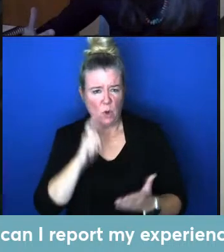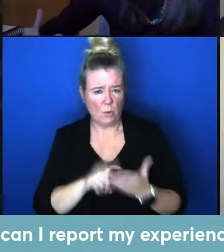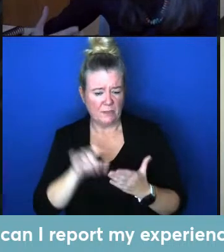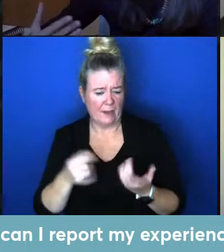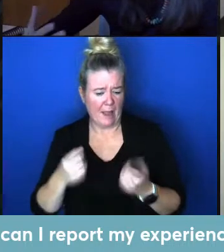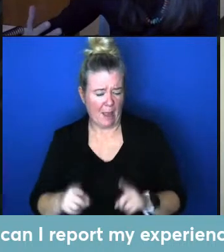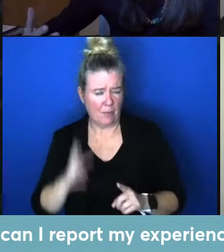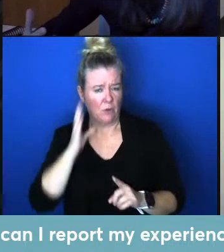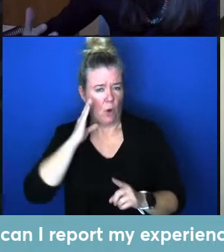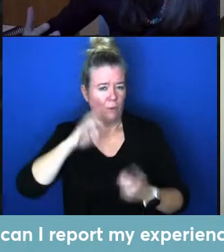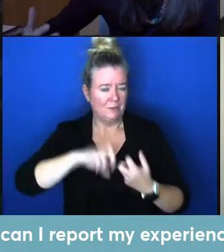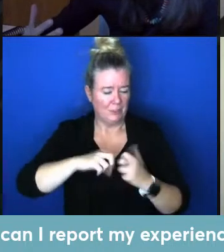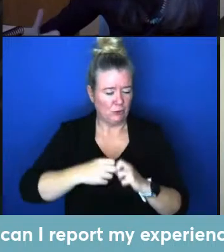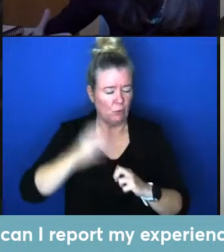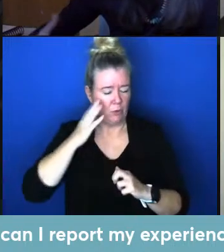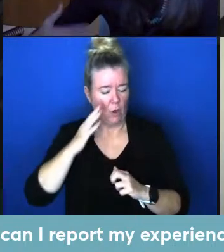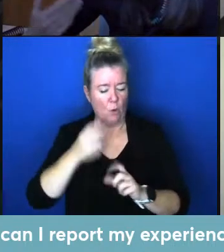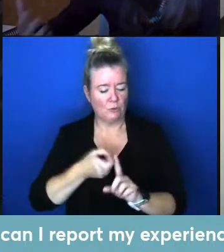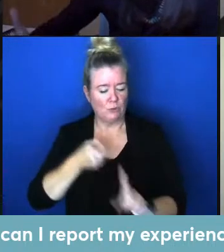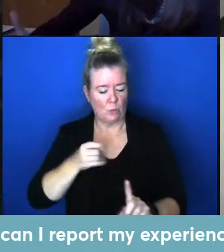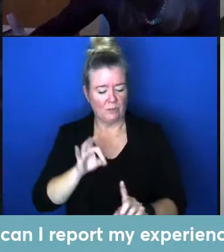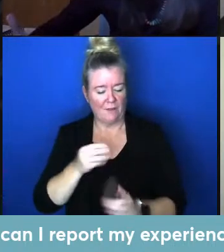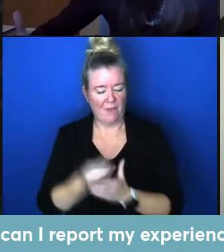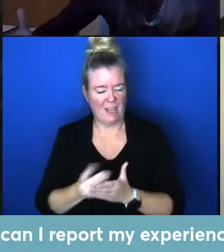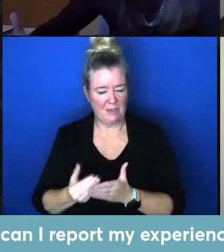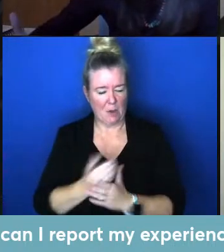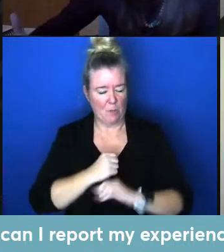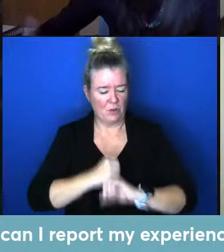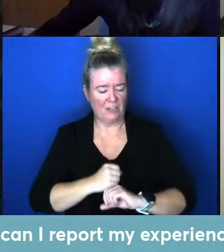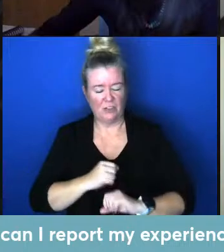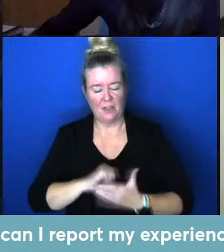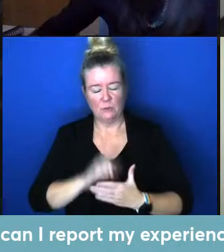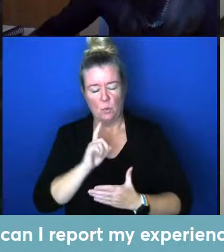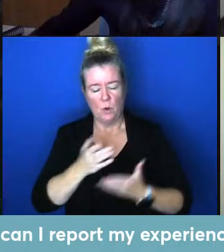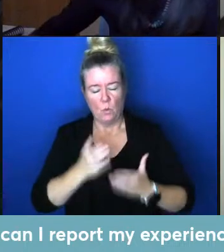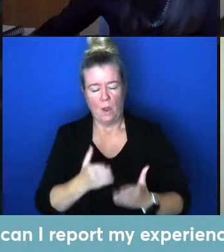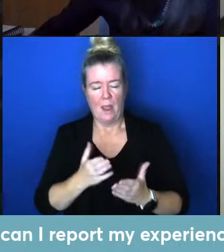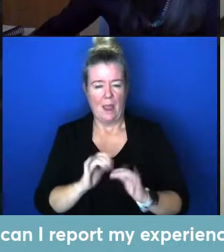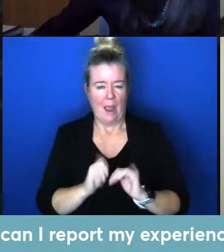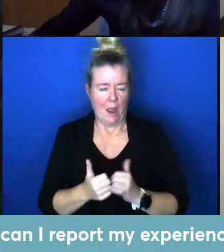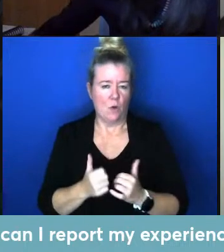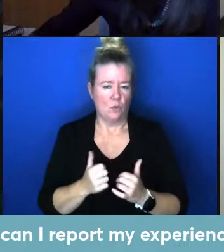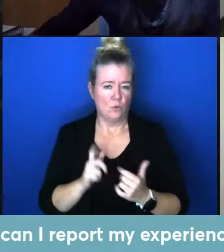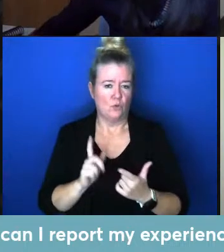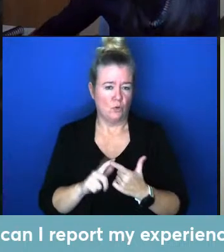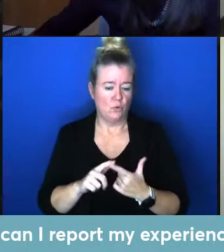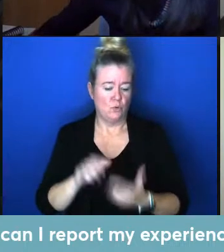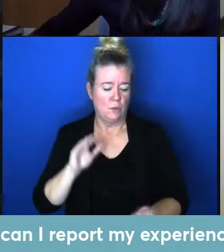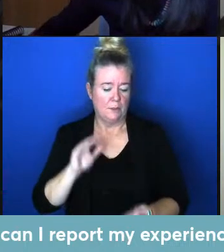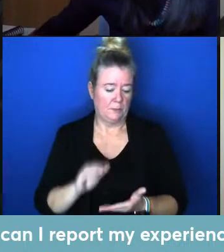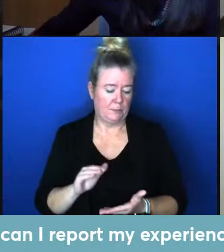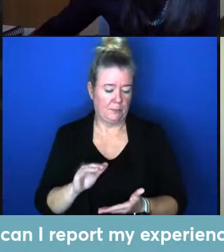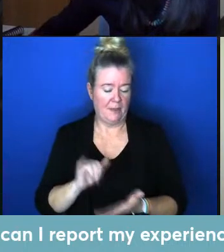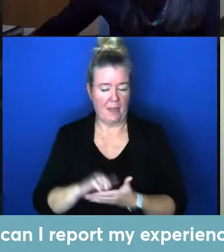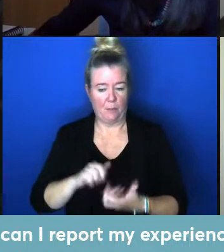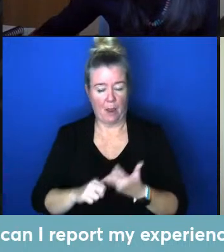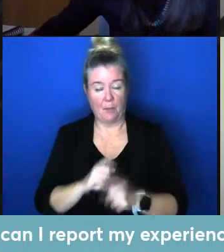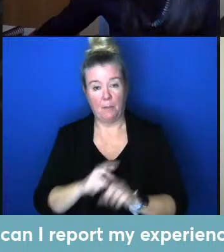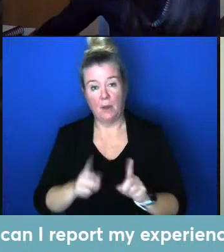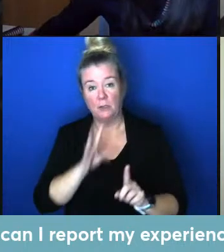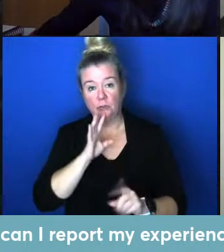it's an issue. We know that source of income protections is one way that we can alleviate this, but maybe speak to some